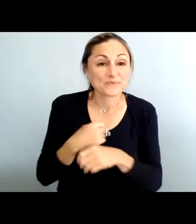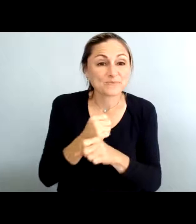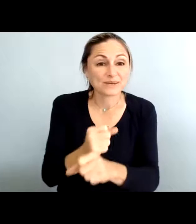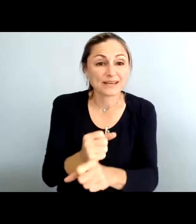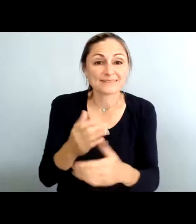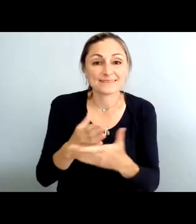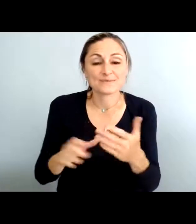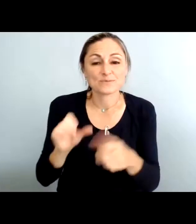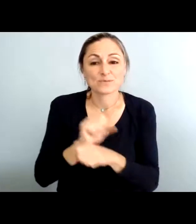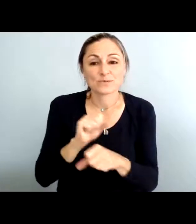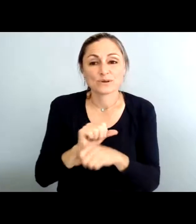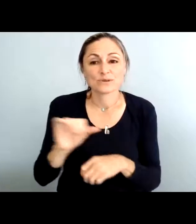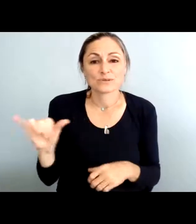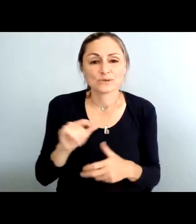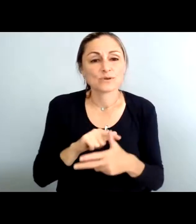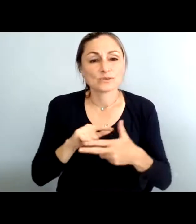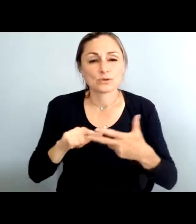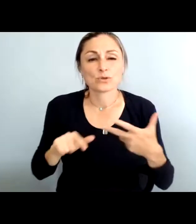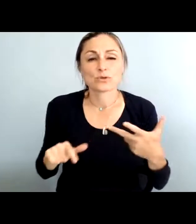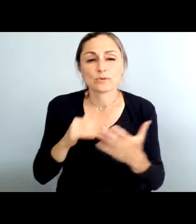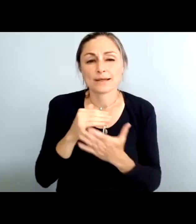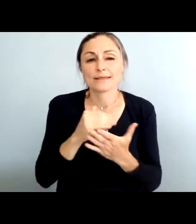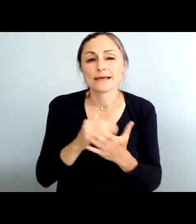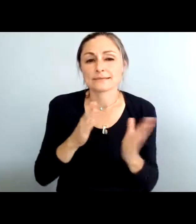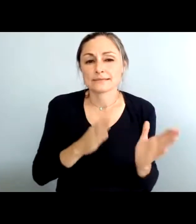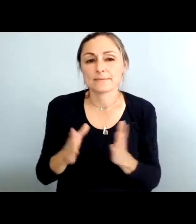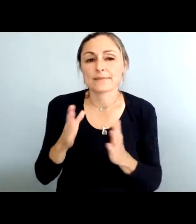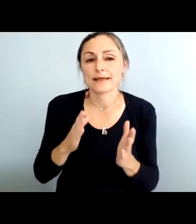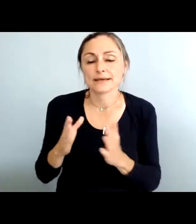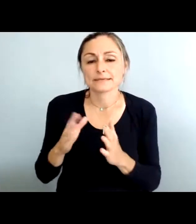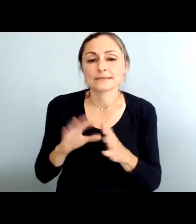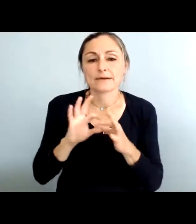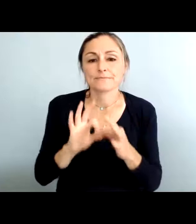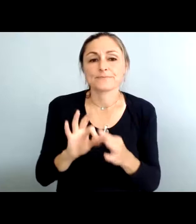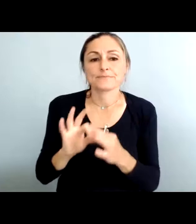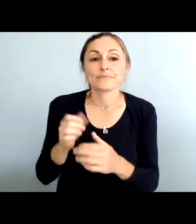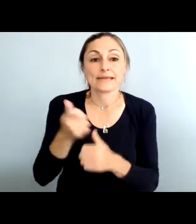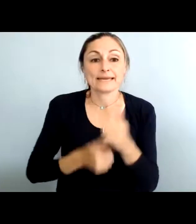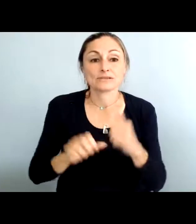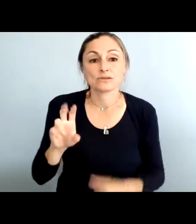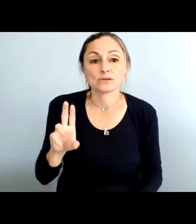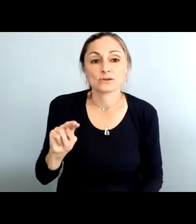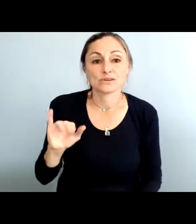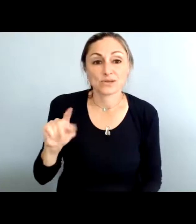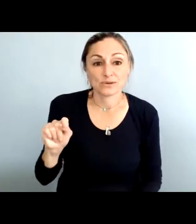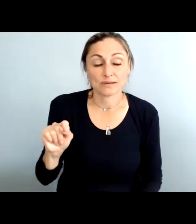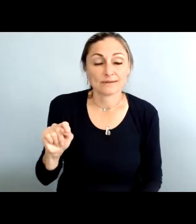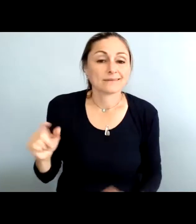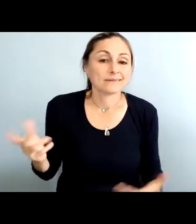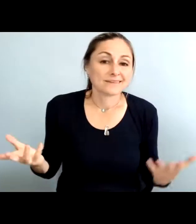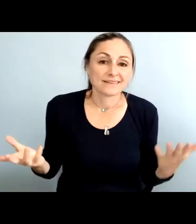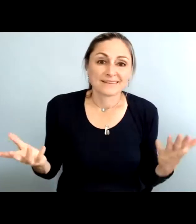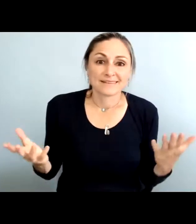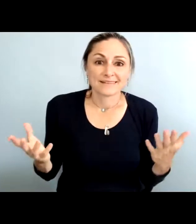as well. So those are the three lesson plans that go along with each unit. And the beauty of